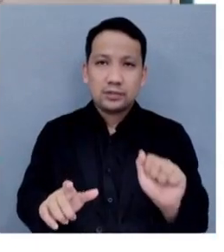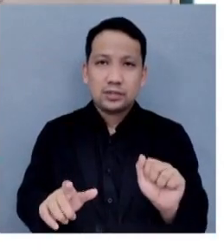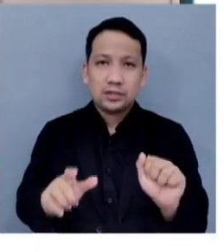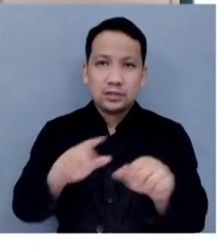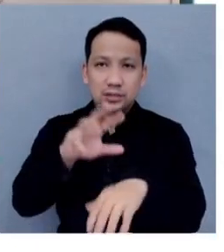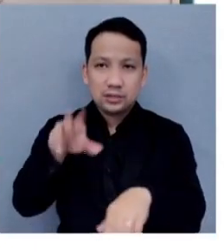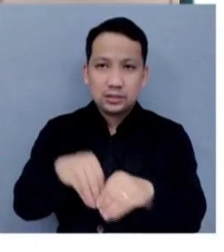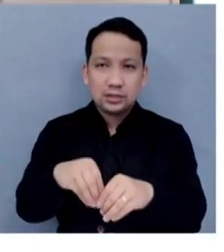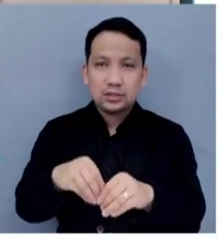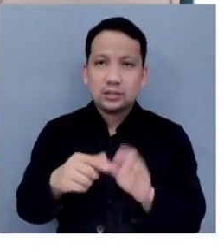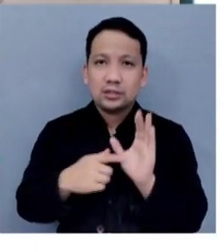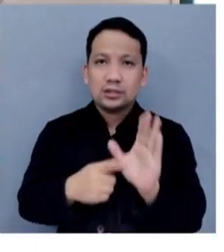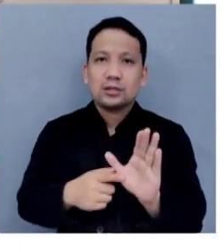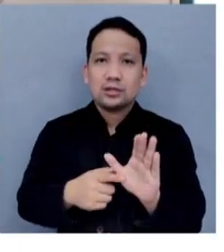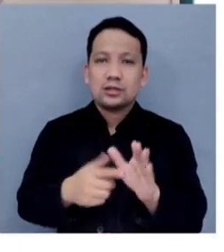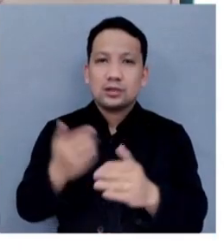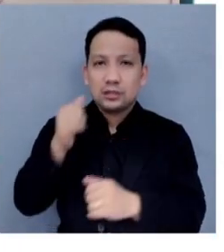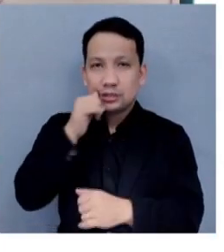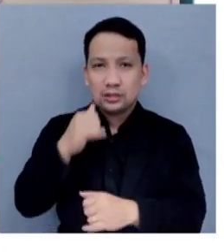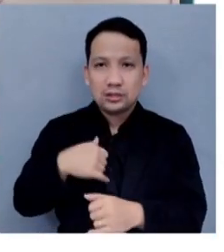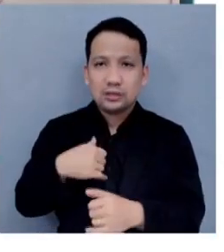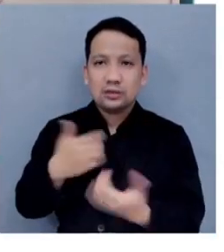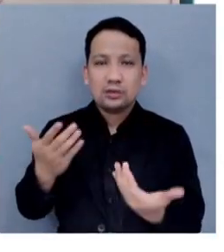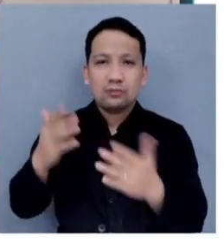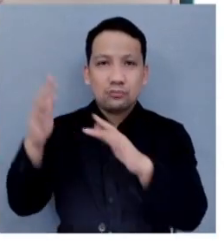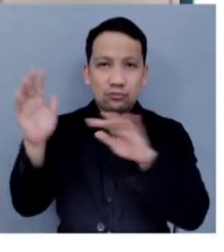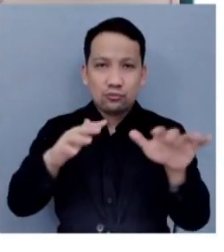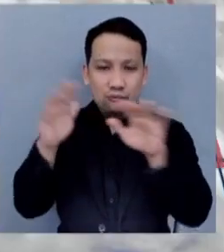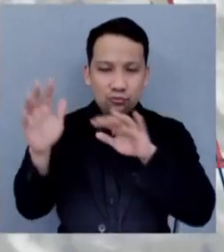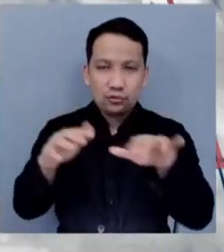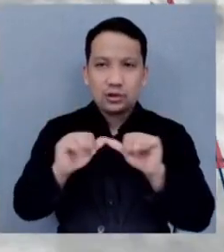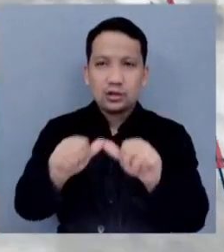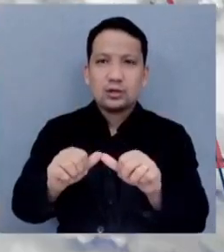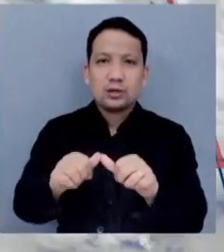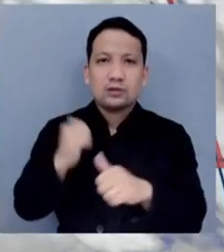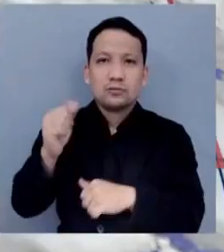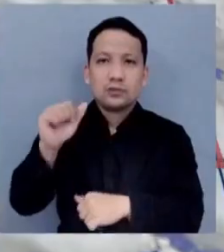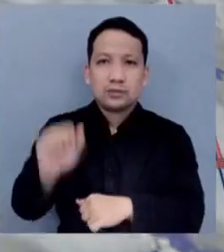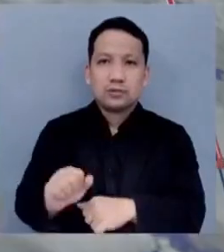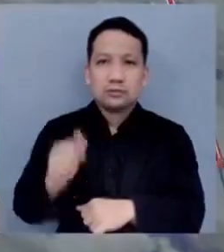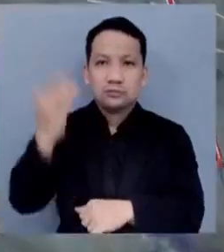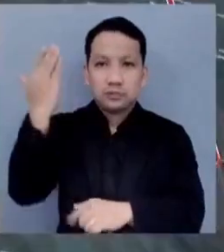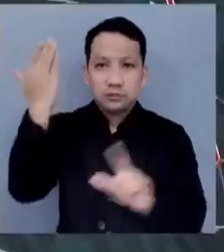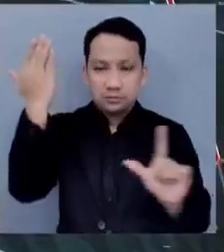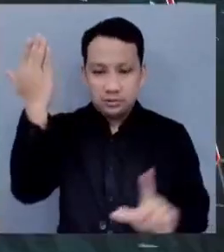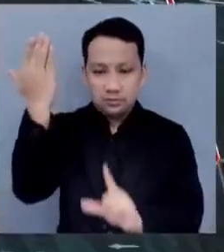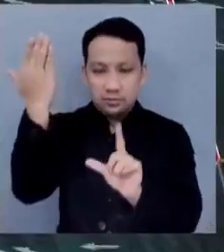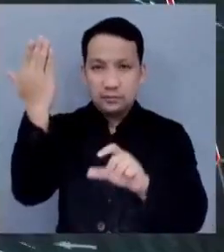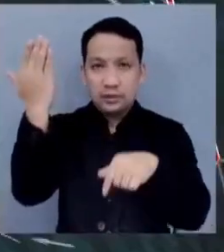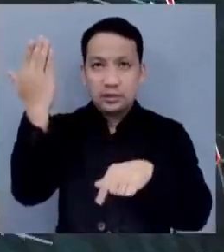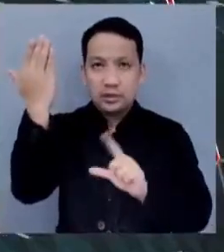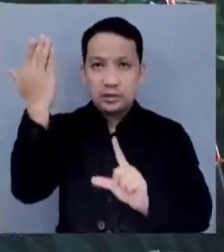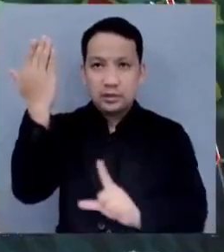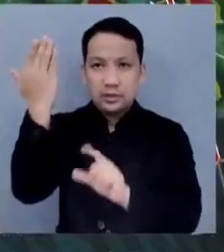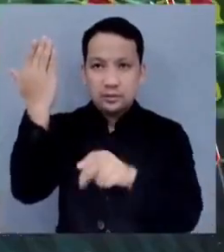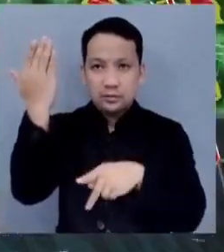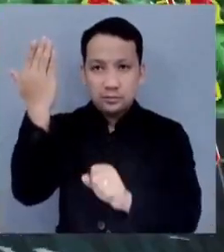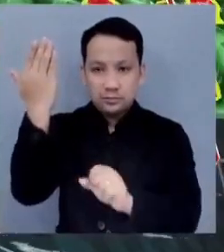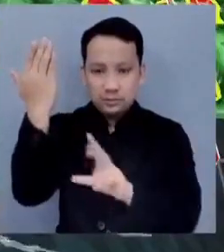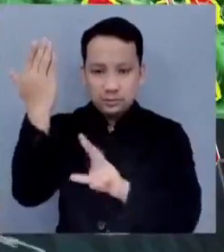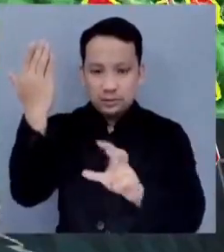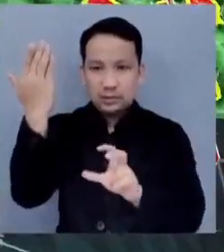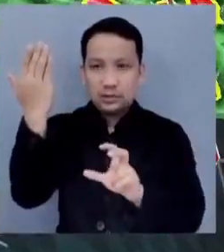Philippine area of responsibility yesterday is going to bring wet weather over southern Philippines. At 10 this morning, it was located 300